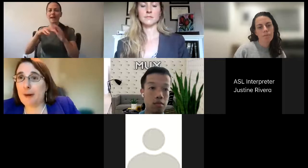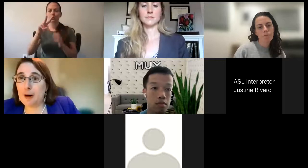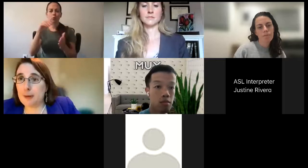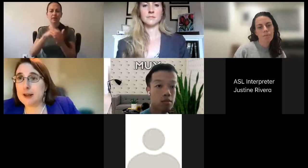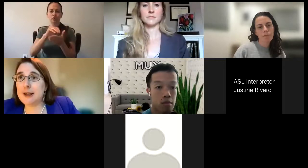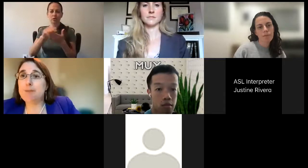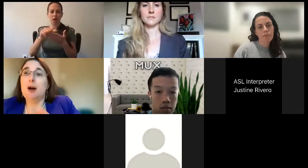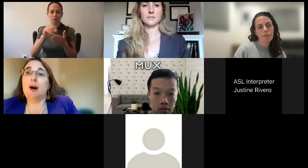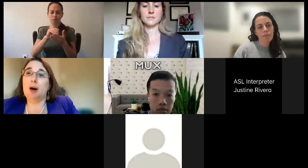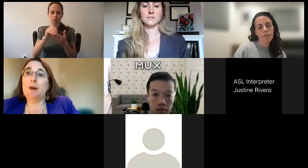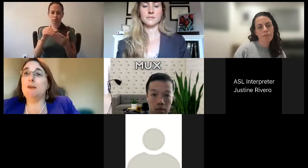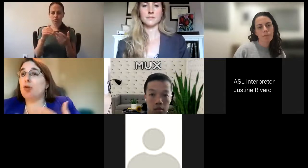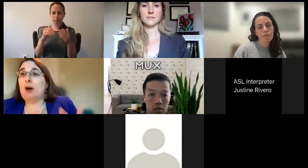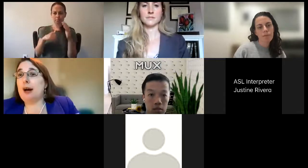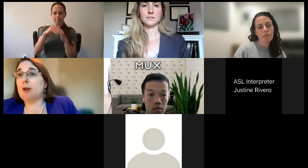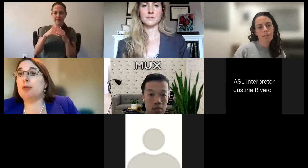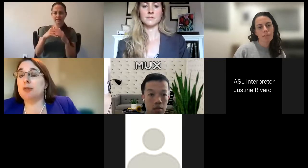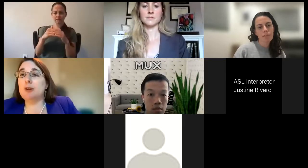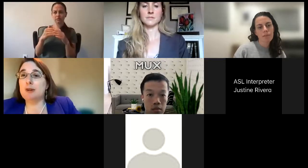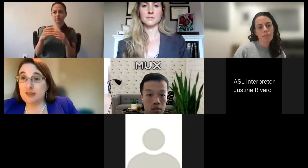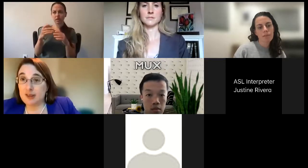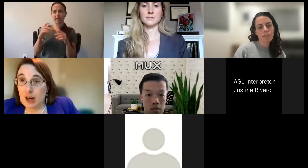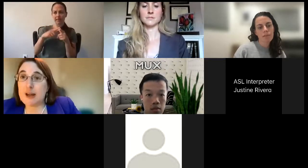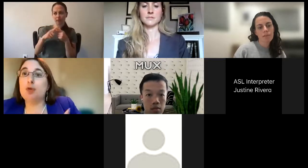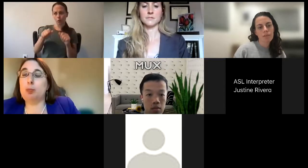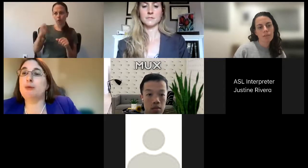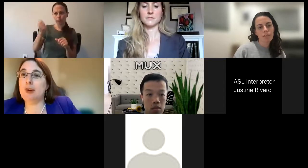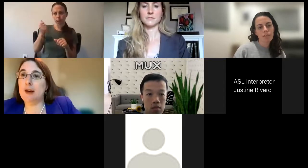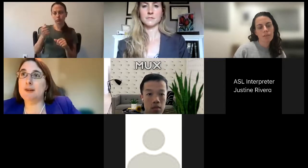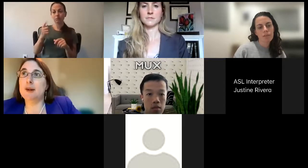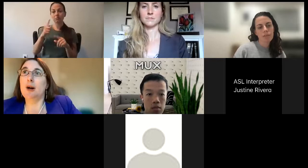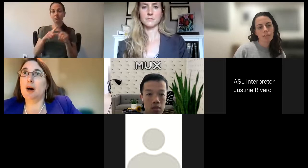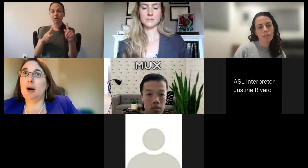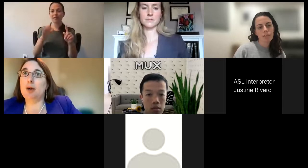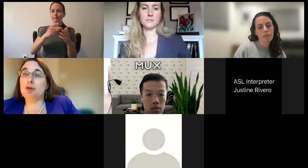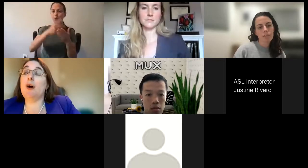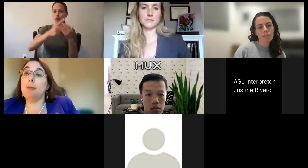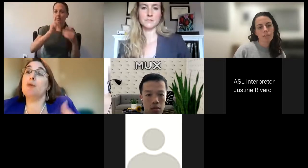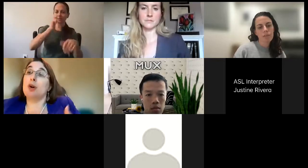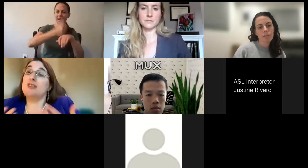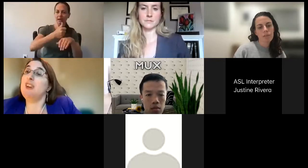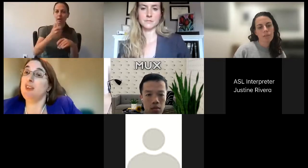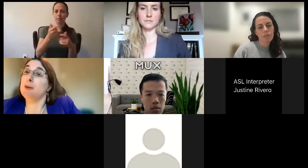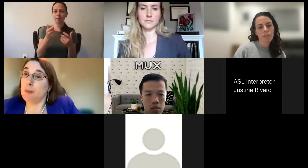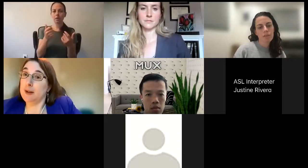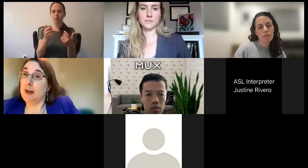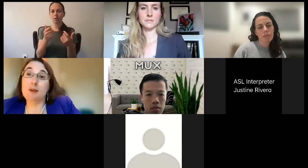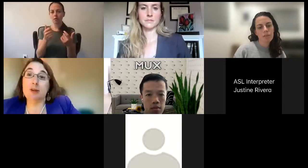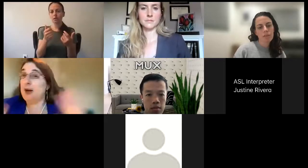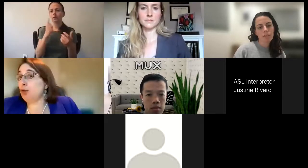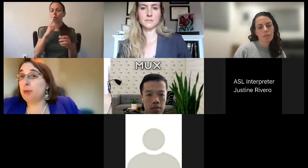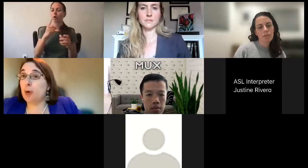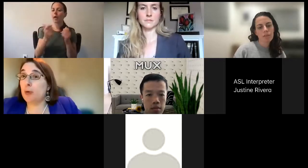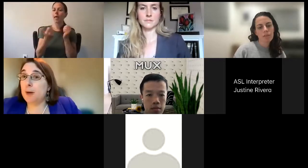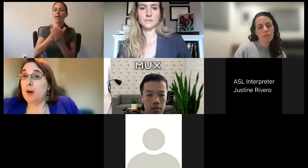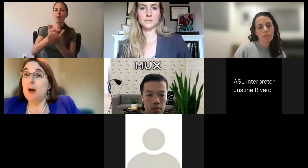small amount of money. And this whole act was designed to prevent, to allow people to start saving some money. And it's a